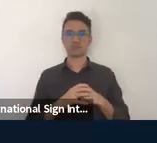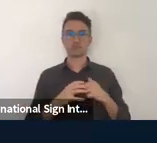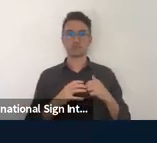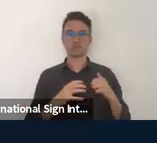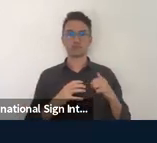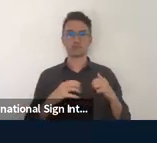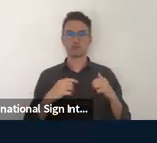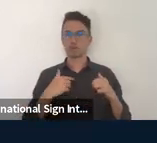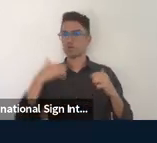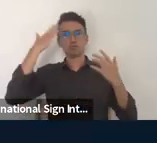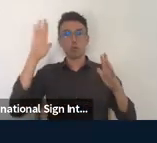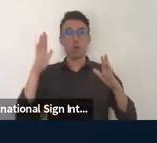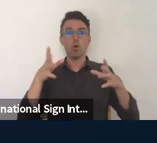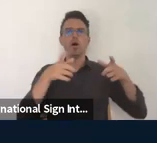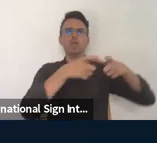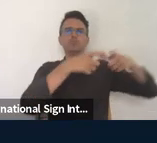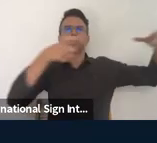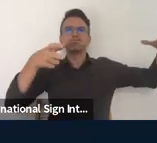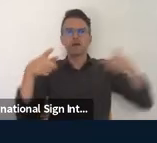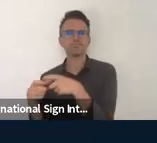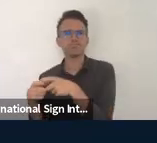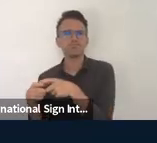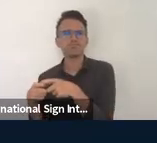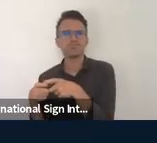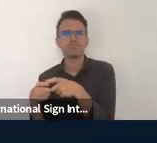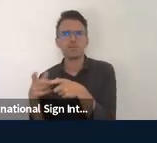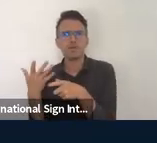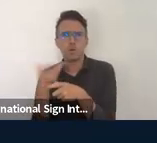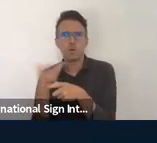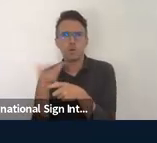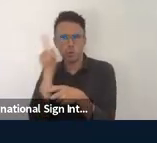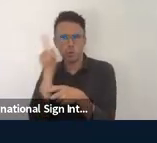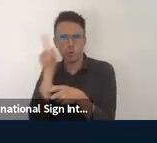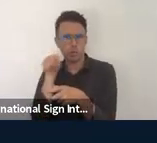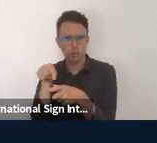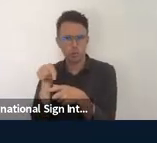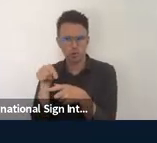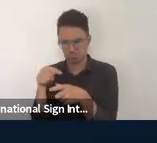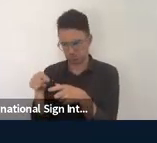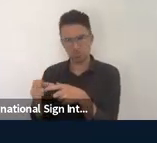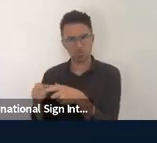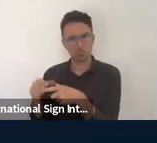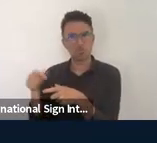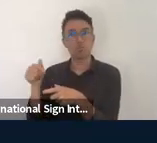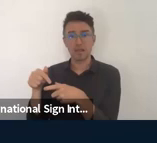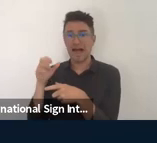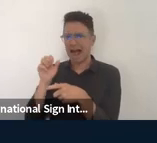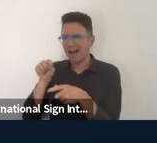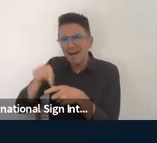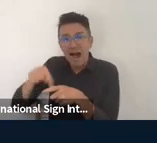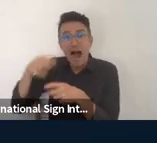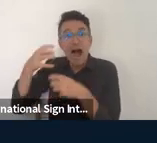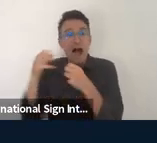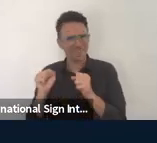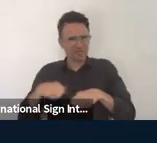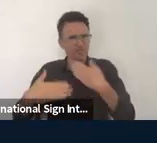many possibilities as well as limitations. But in such a situation particularly, I think that we realize